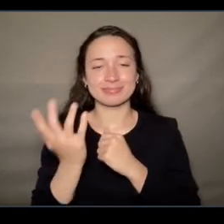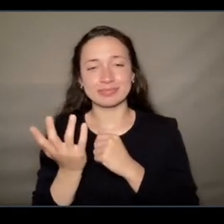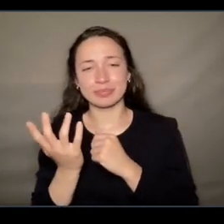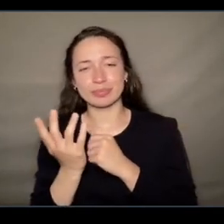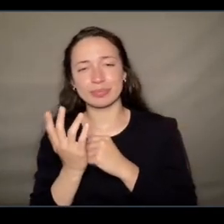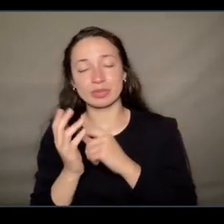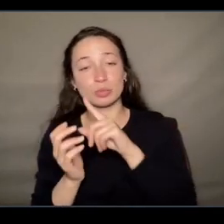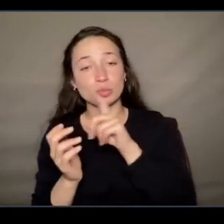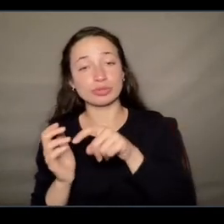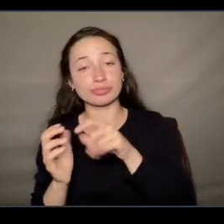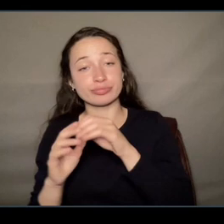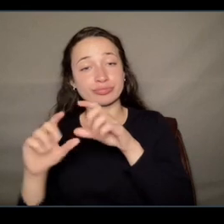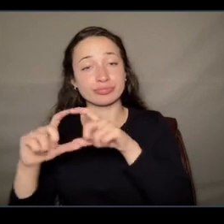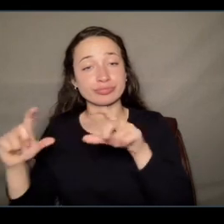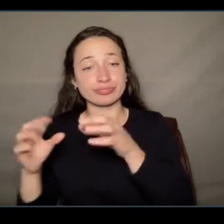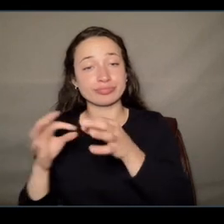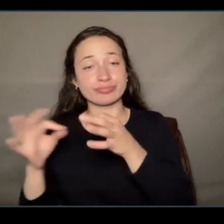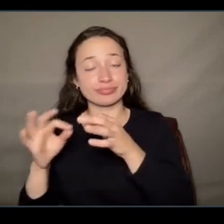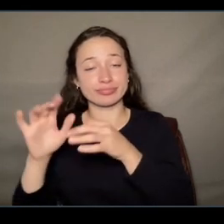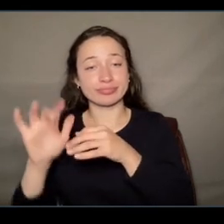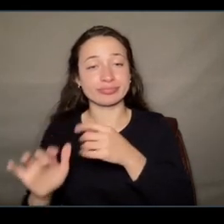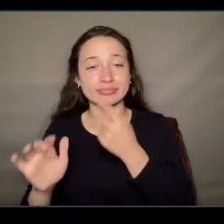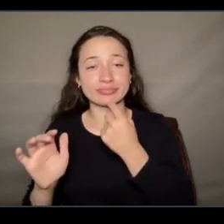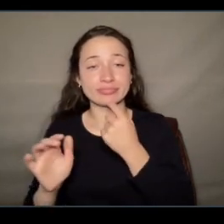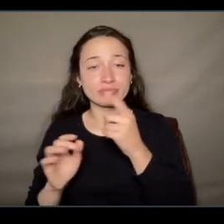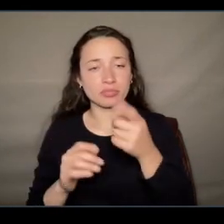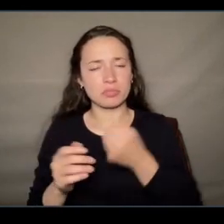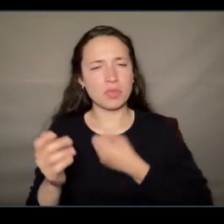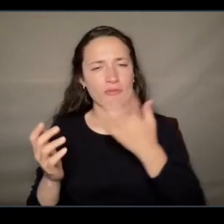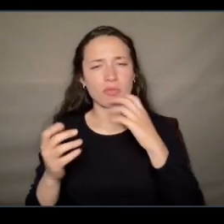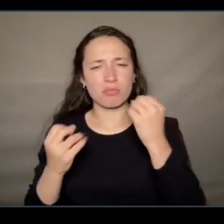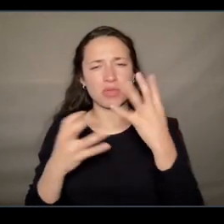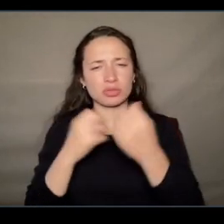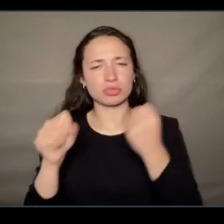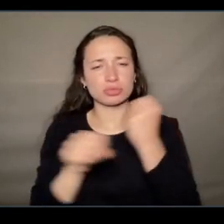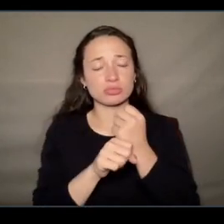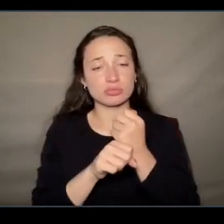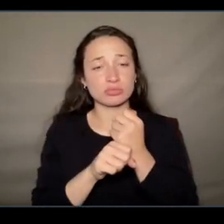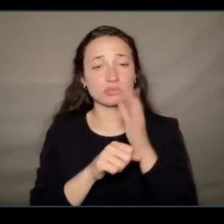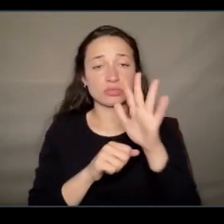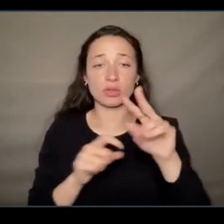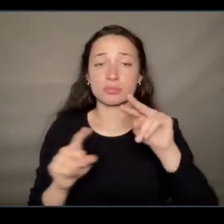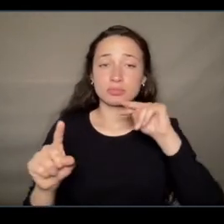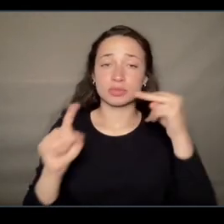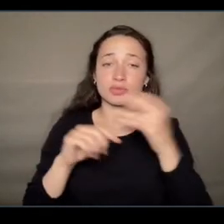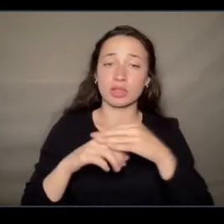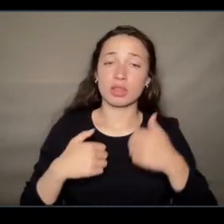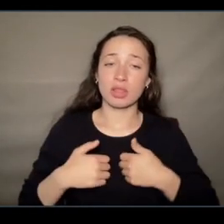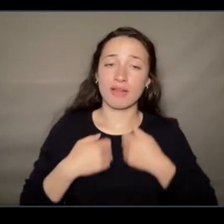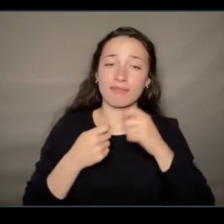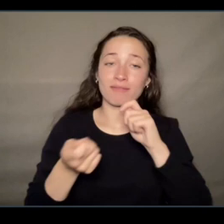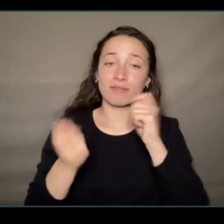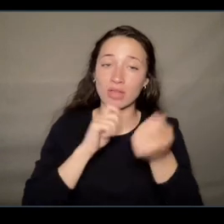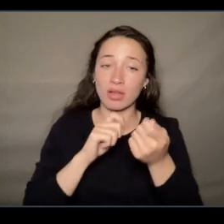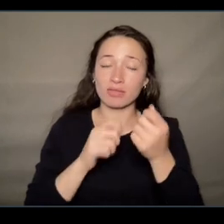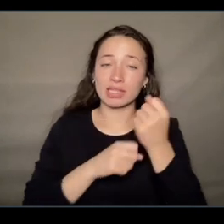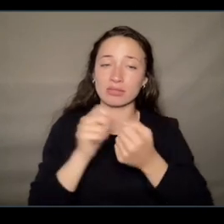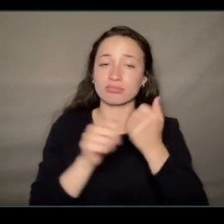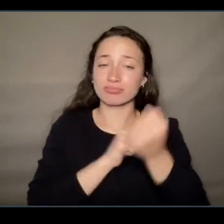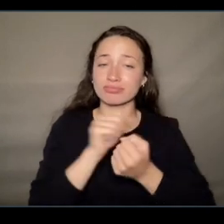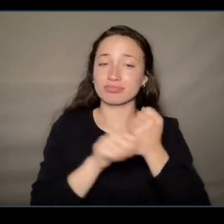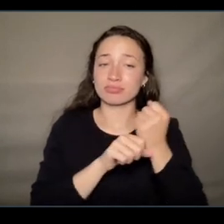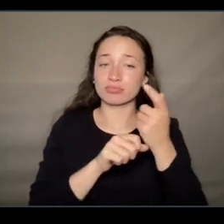Question. It says, Tori asks, you've been a poet for many years. As your perspective on life evolves as the years